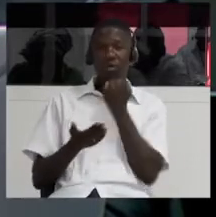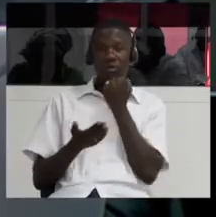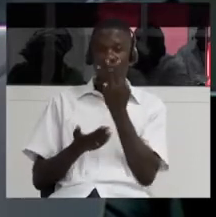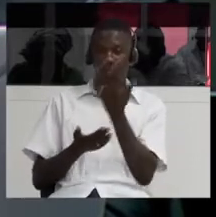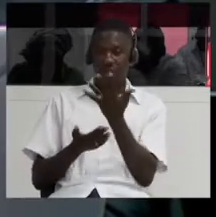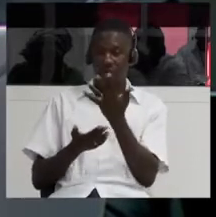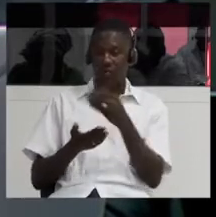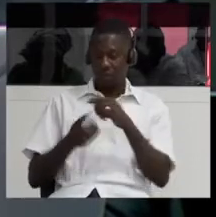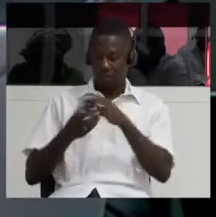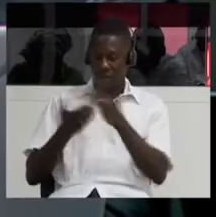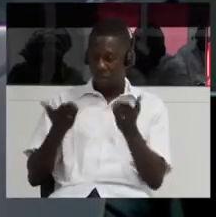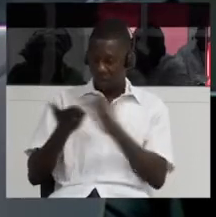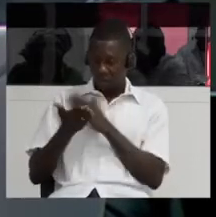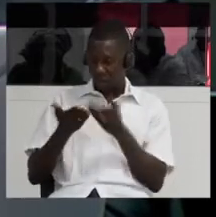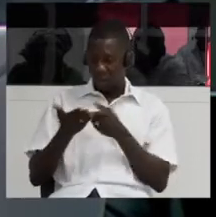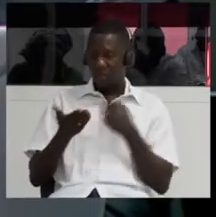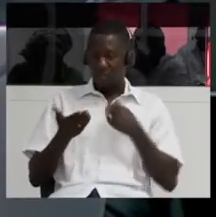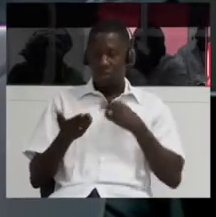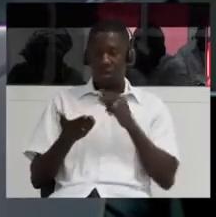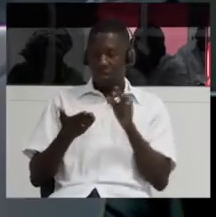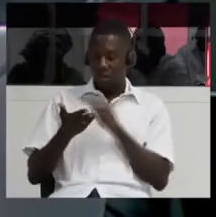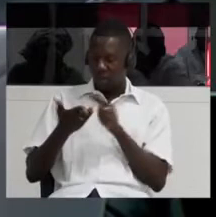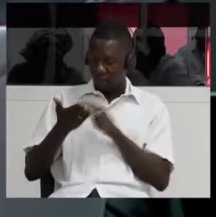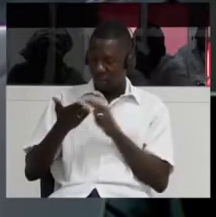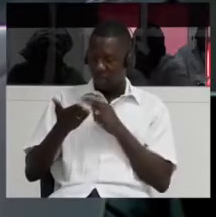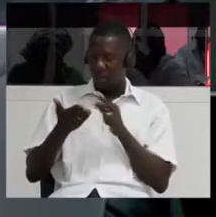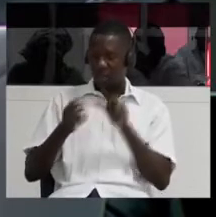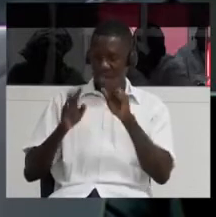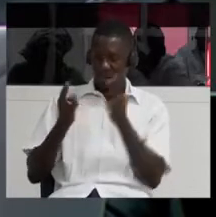and I read the sentence starting with,